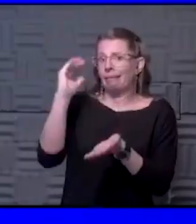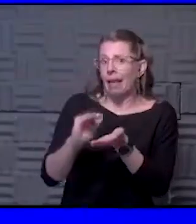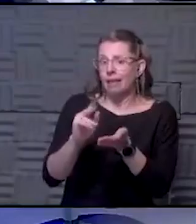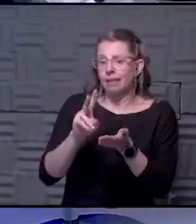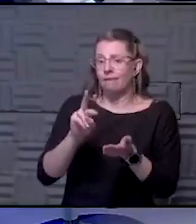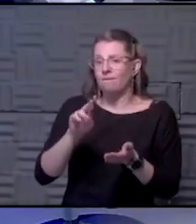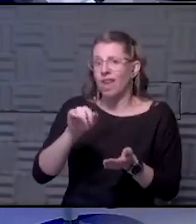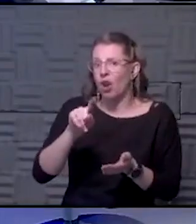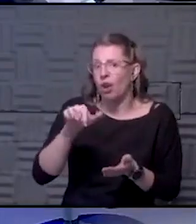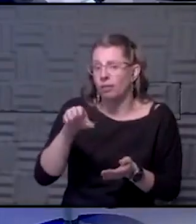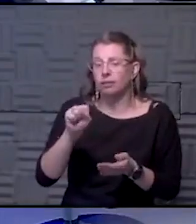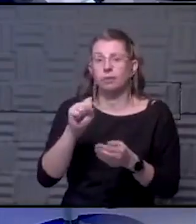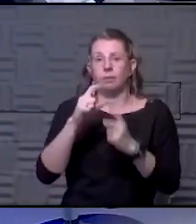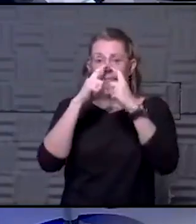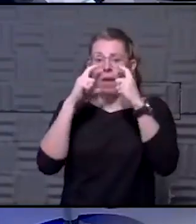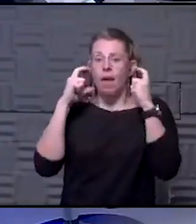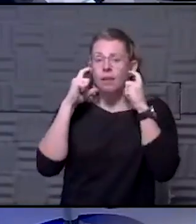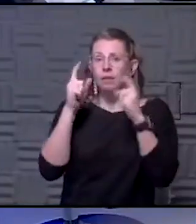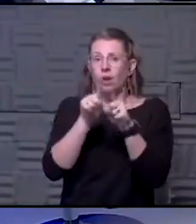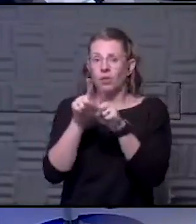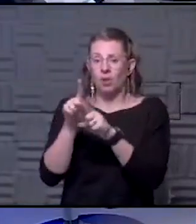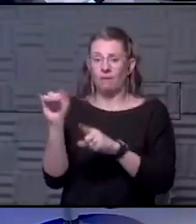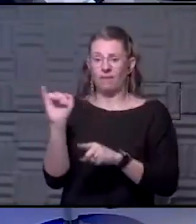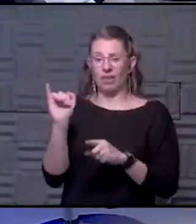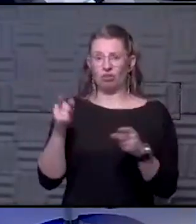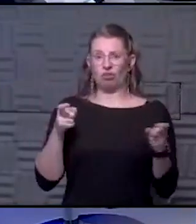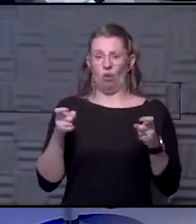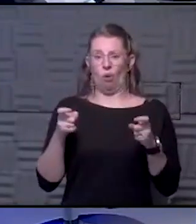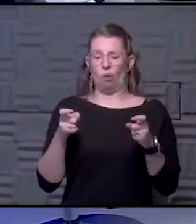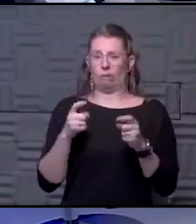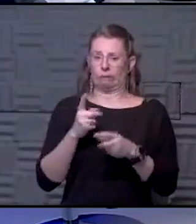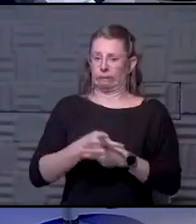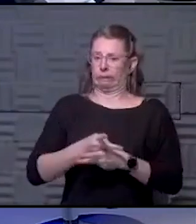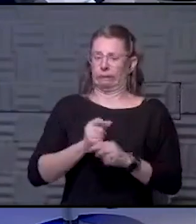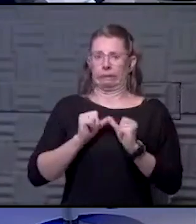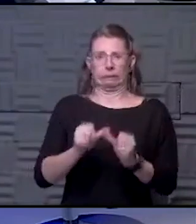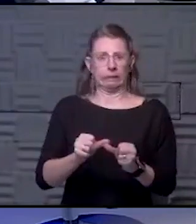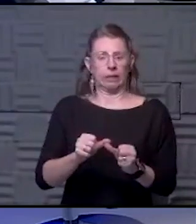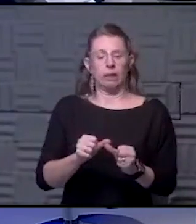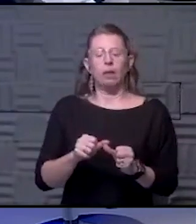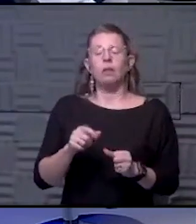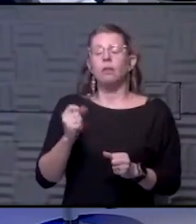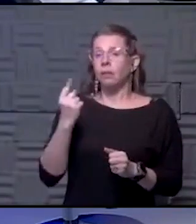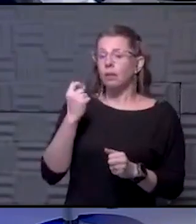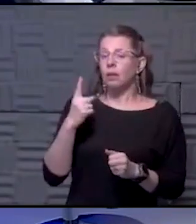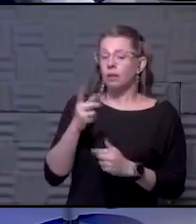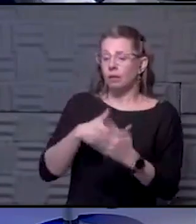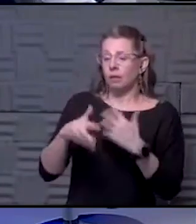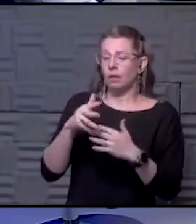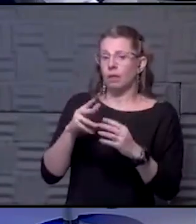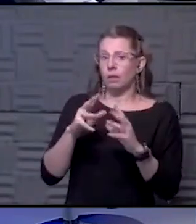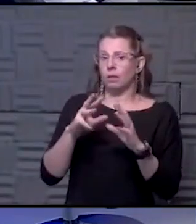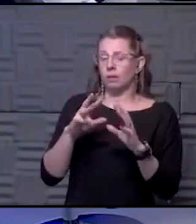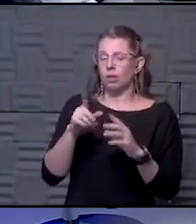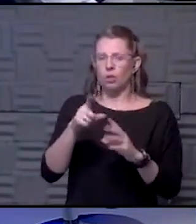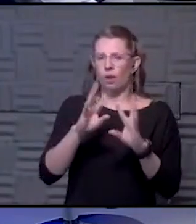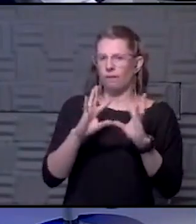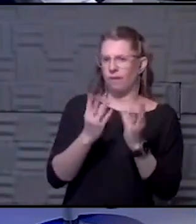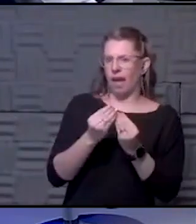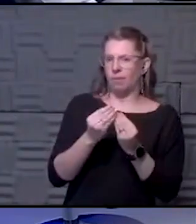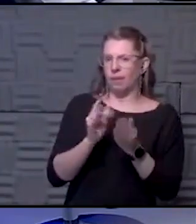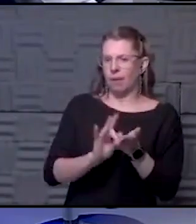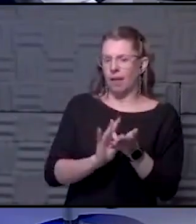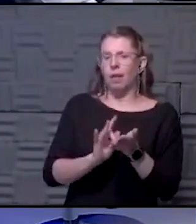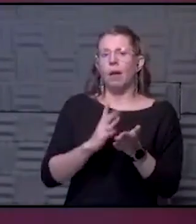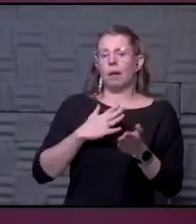your mask, preventing. keep your infection control. So, Dad, what do you think? Are small group gatherings of kids, and you're a family medicine physician, as I recall, by training, is that